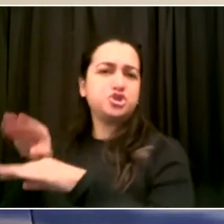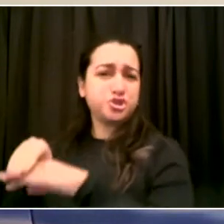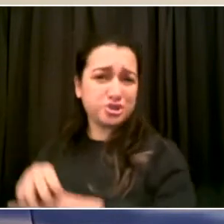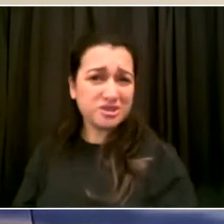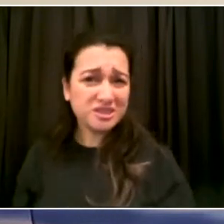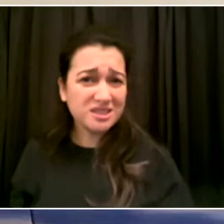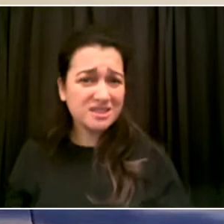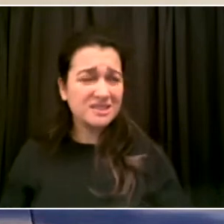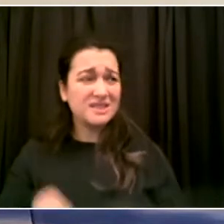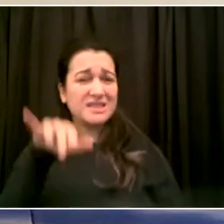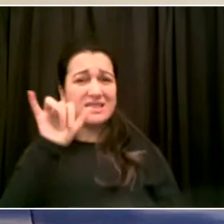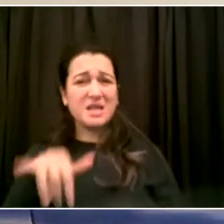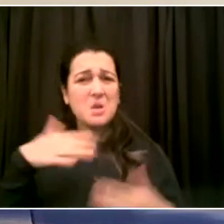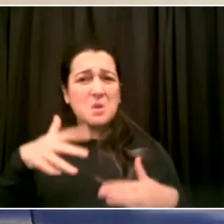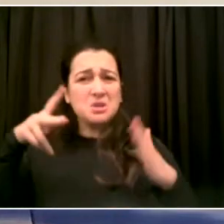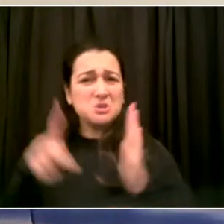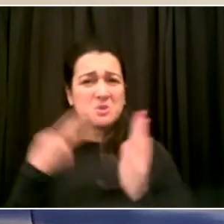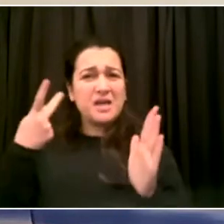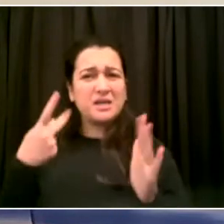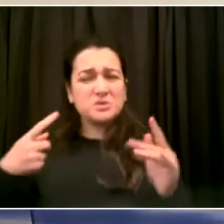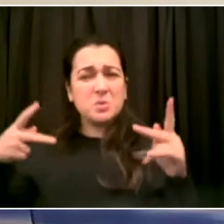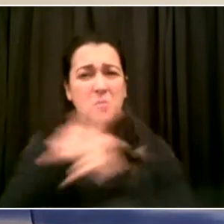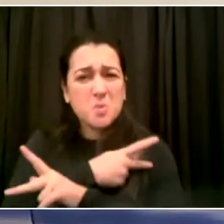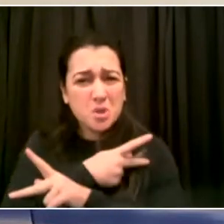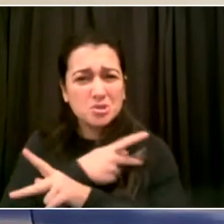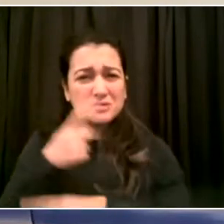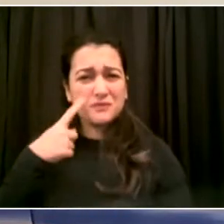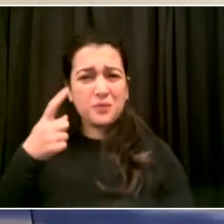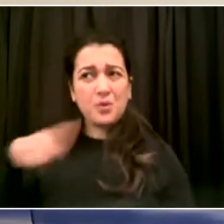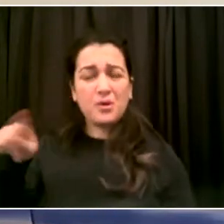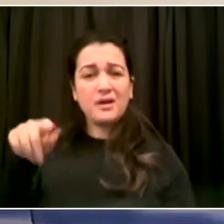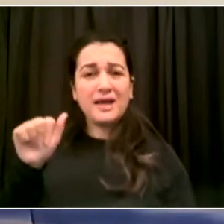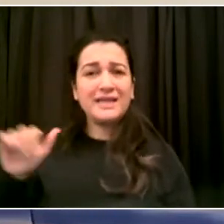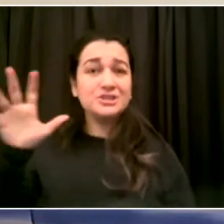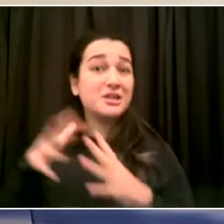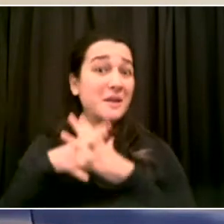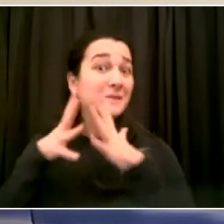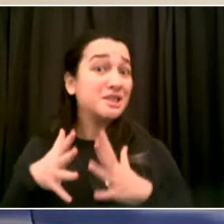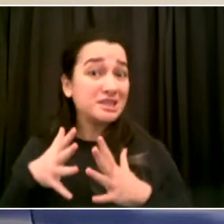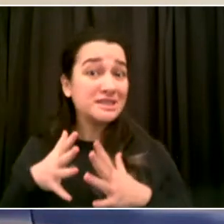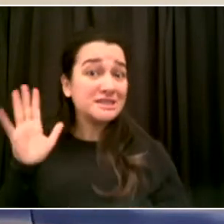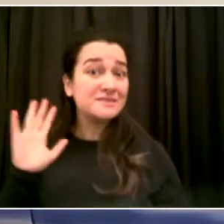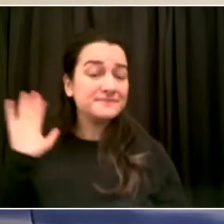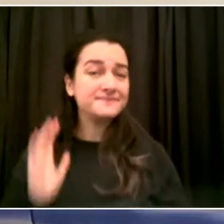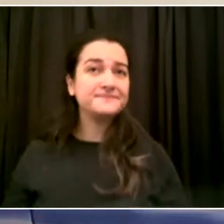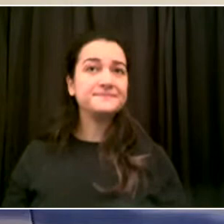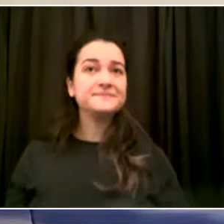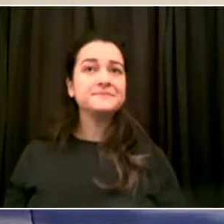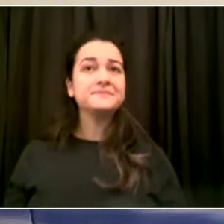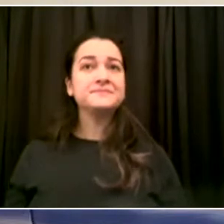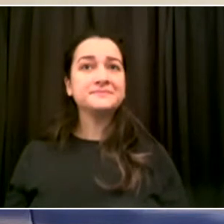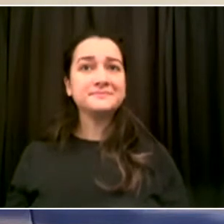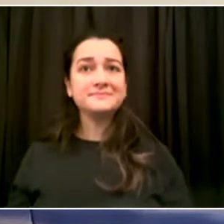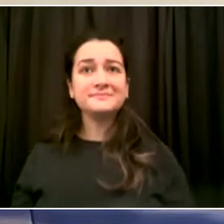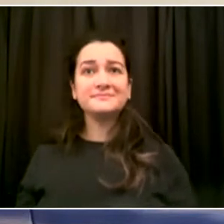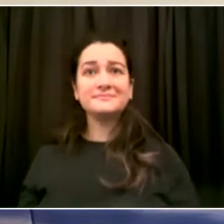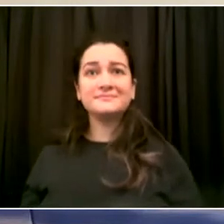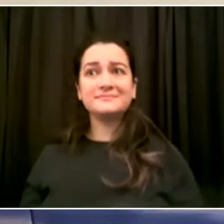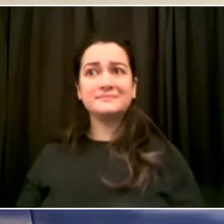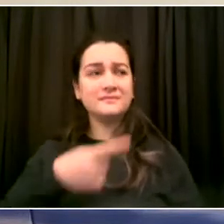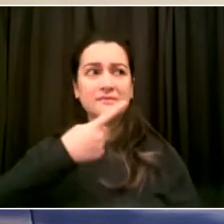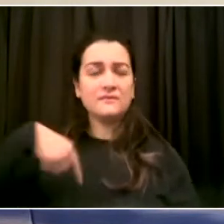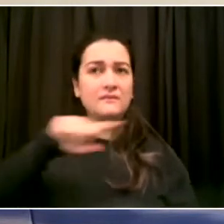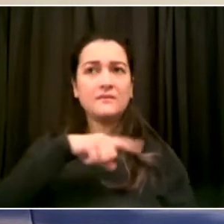racist attacks have been outrageous, unconscionable, disgusting, and it must end. I also want to say